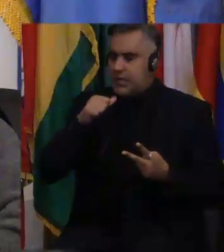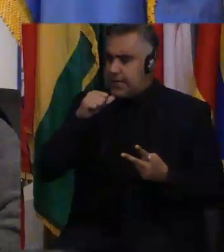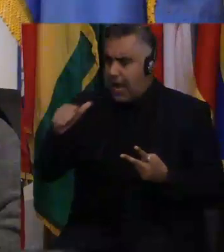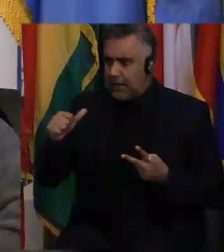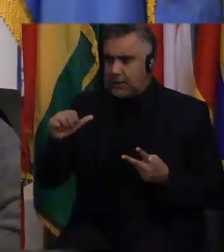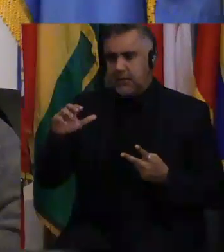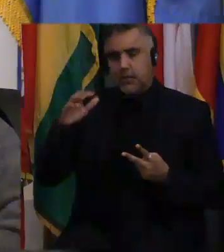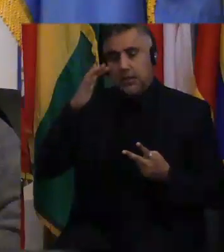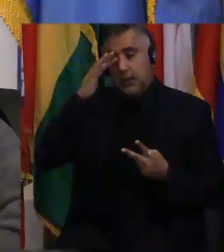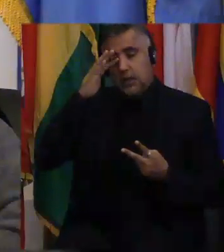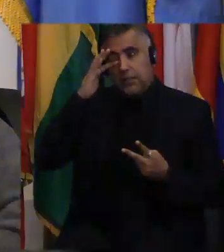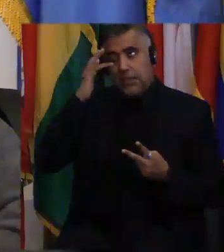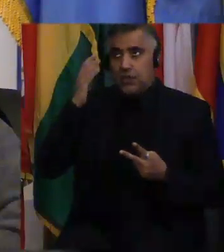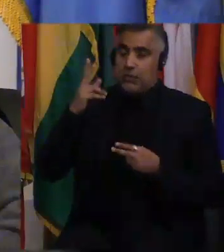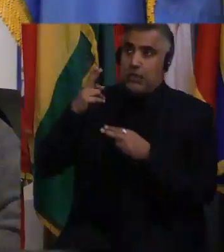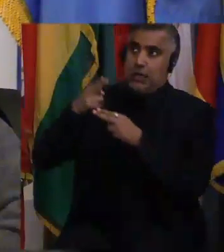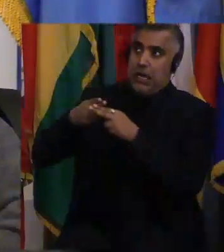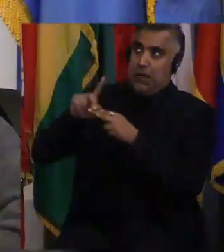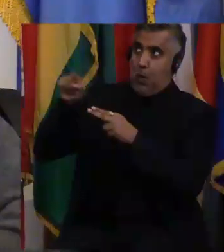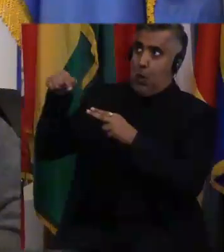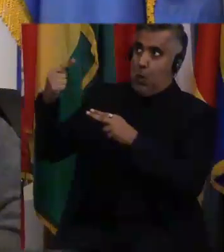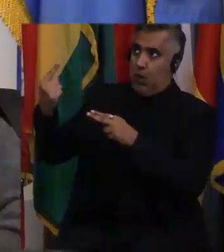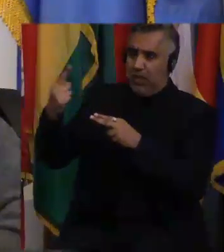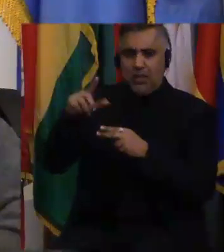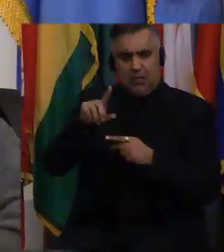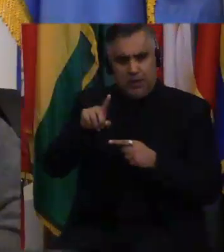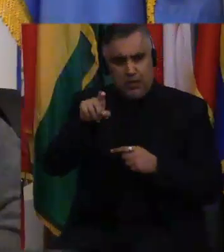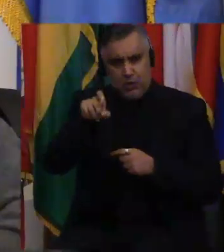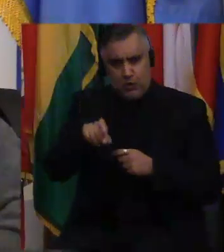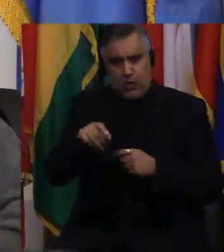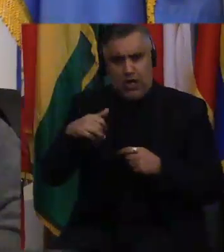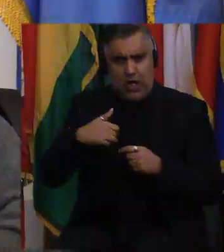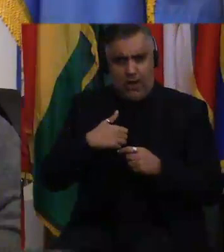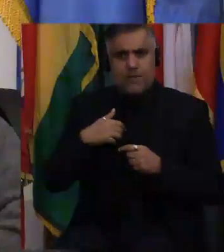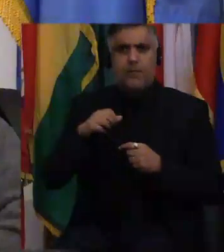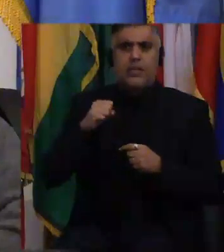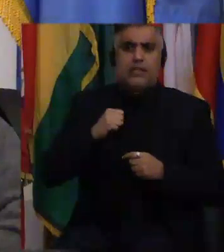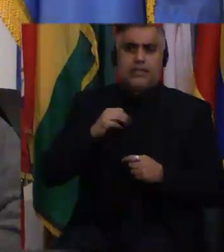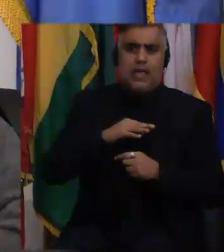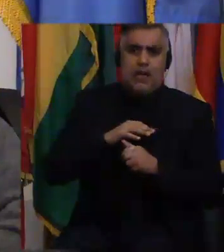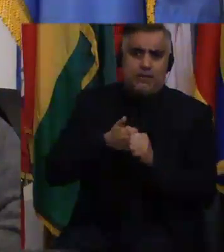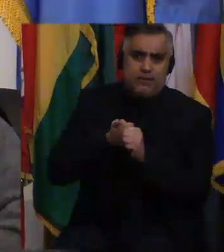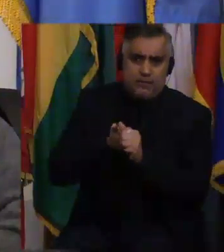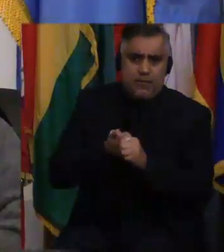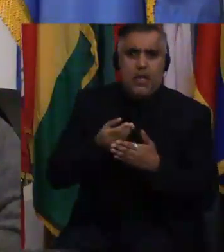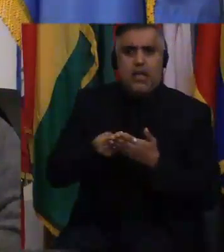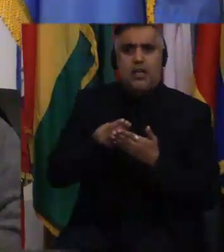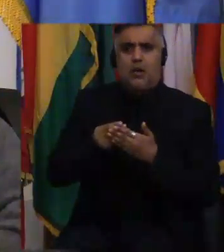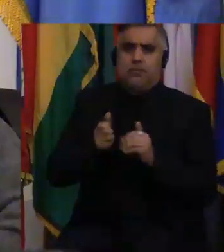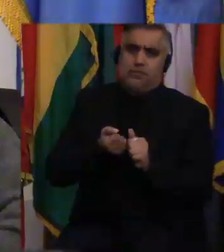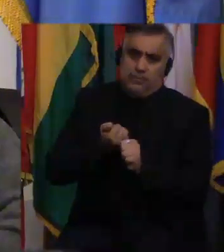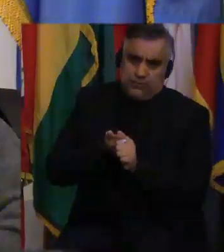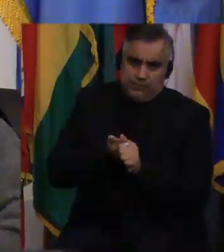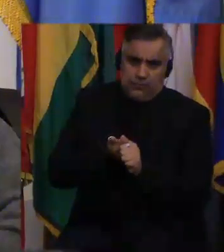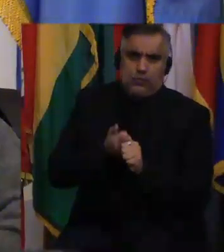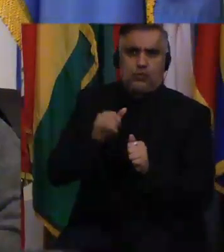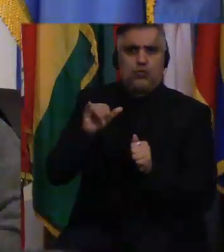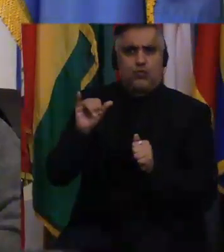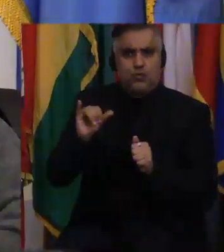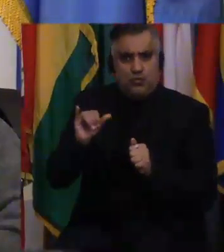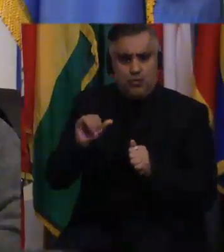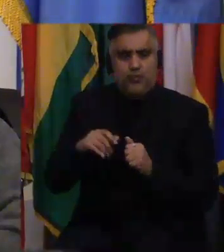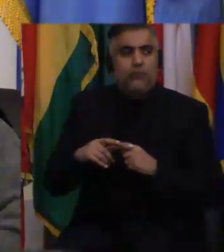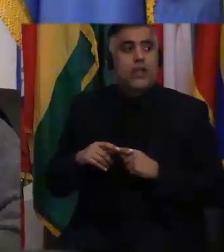just there in name, but should really have the staff and the economic, the financial